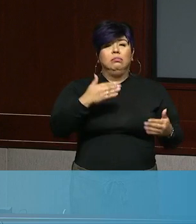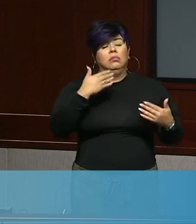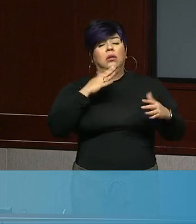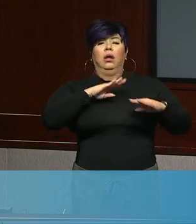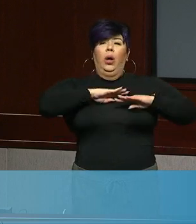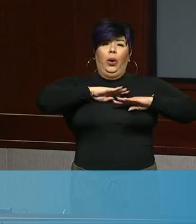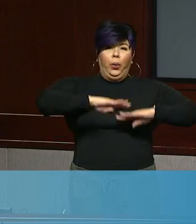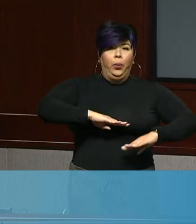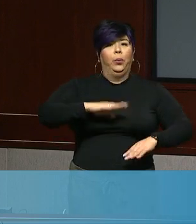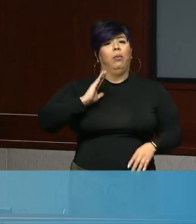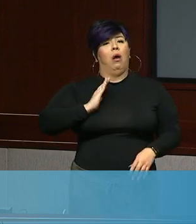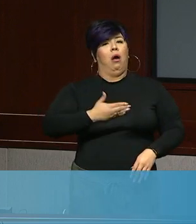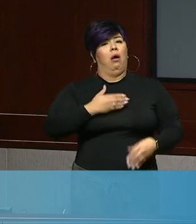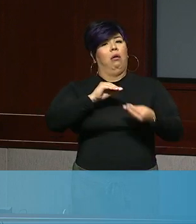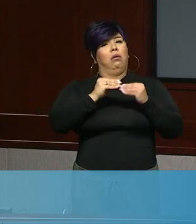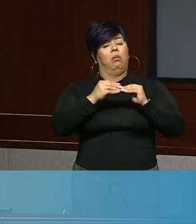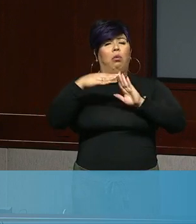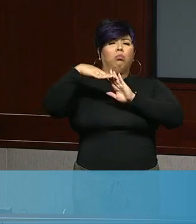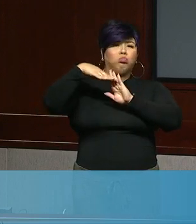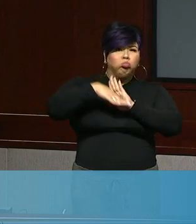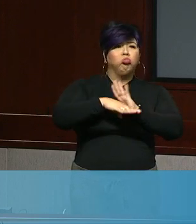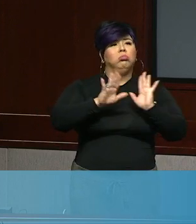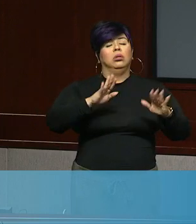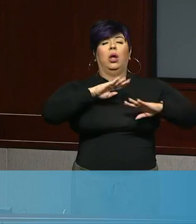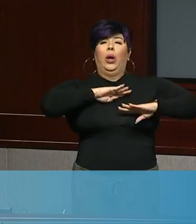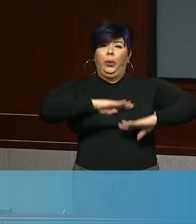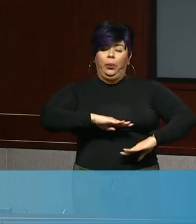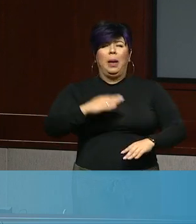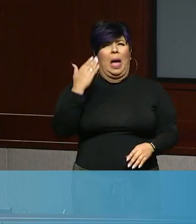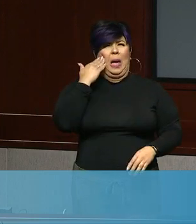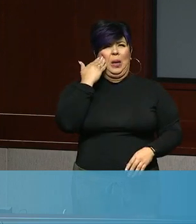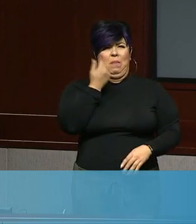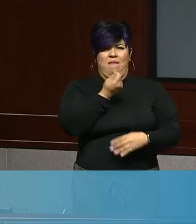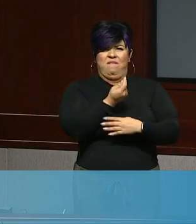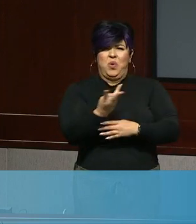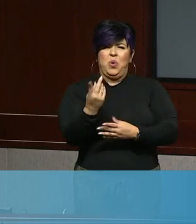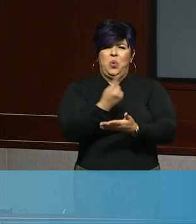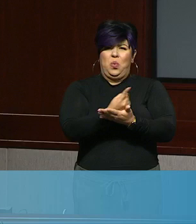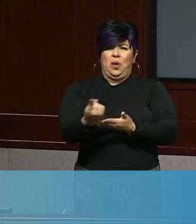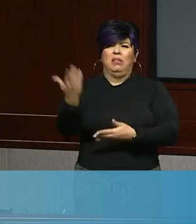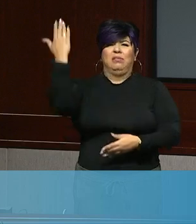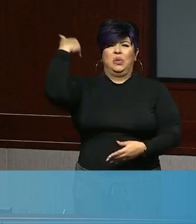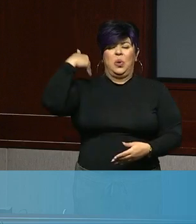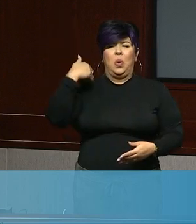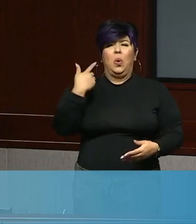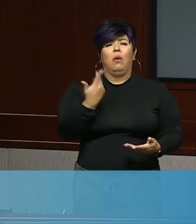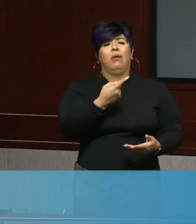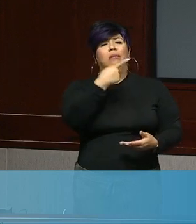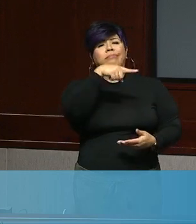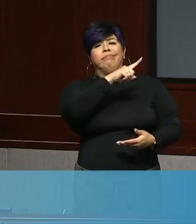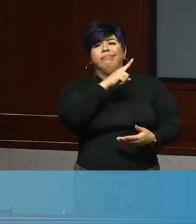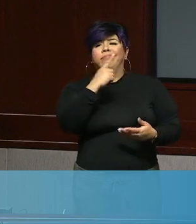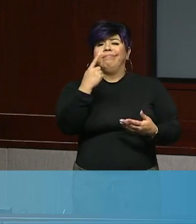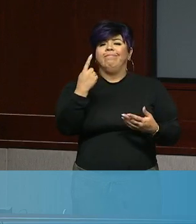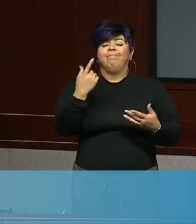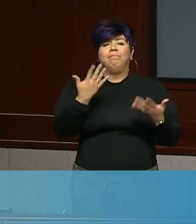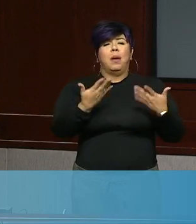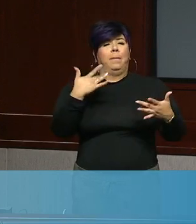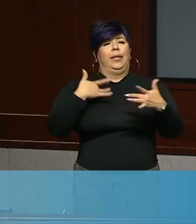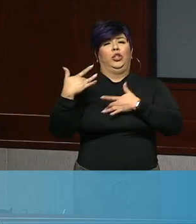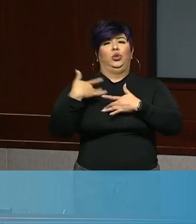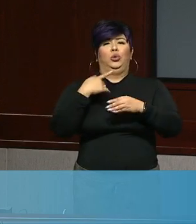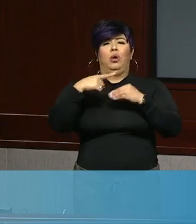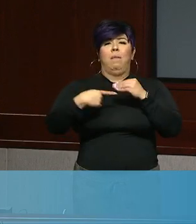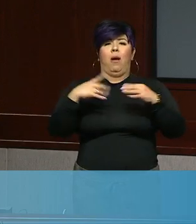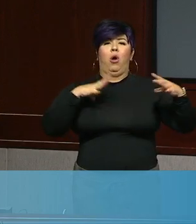seem to be continuing to decline. I know a few weeks ago we were talking about worrying about a possible Labor Day spike. That